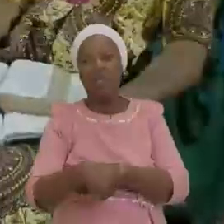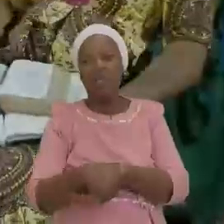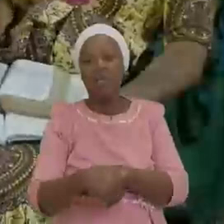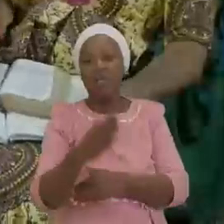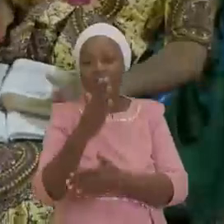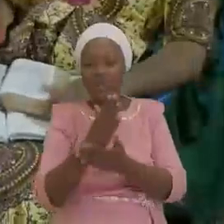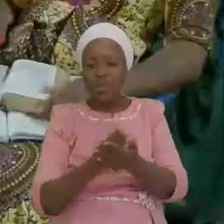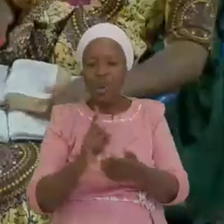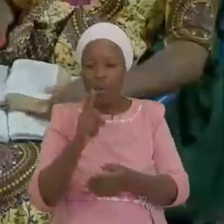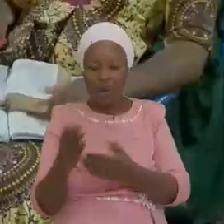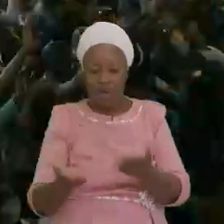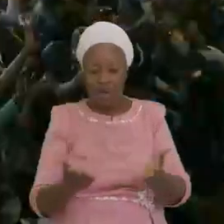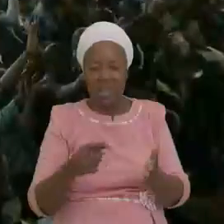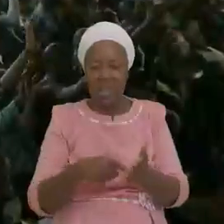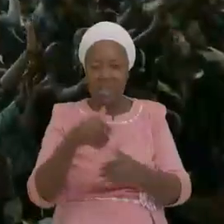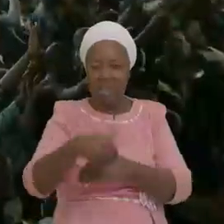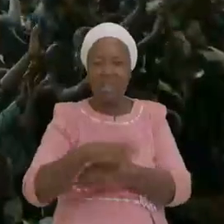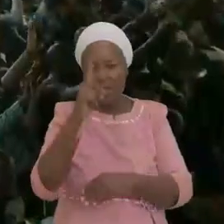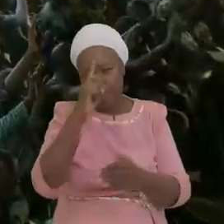Somebody there is believing tonight.